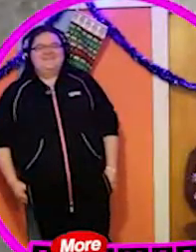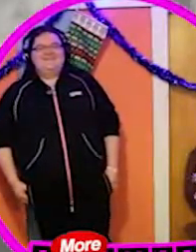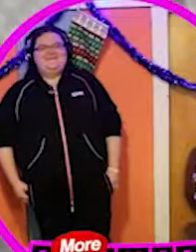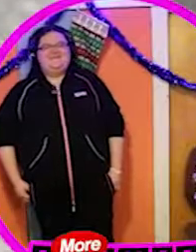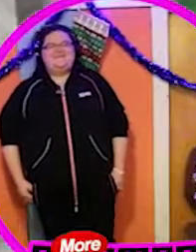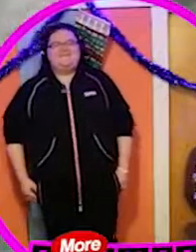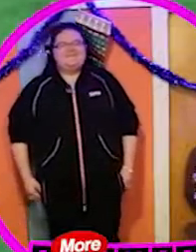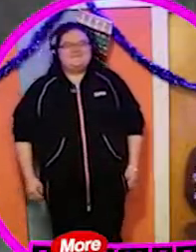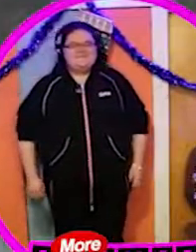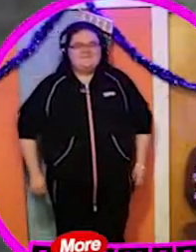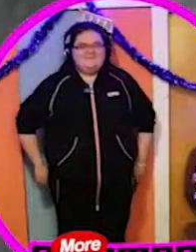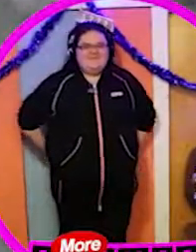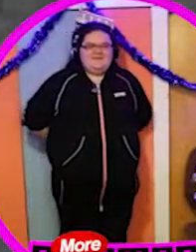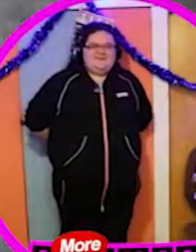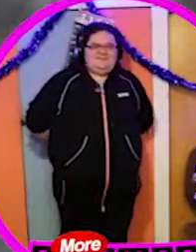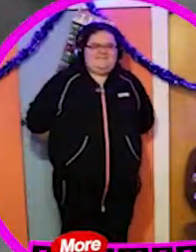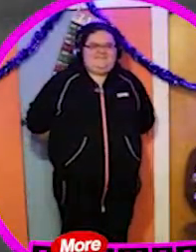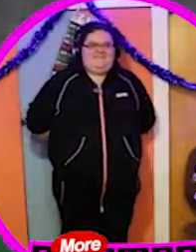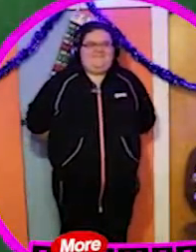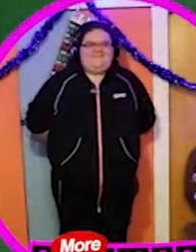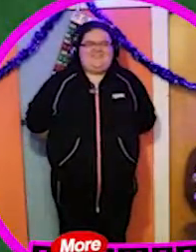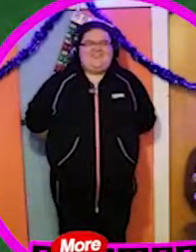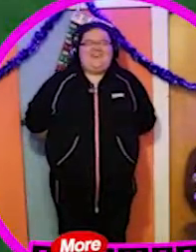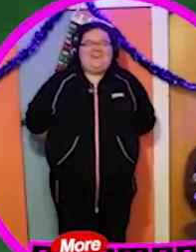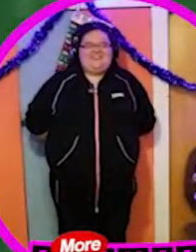Stick-free society.